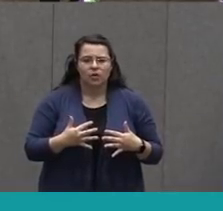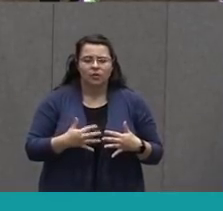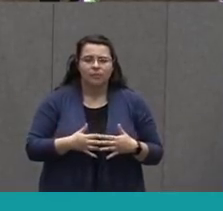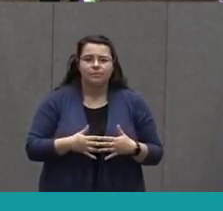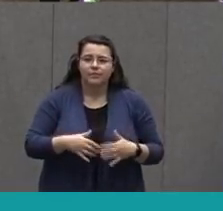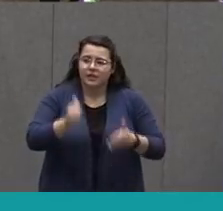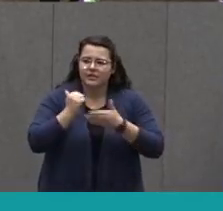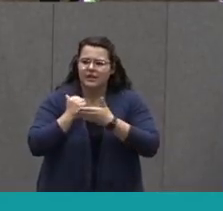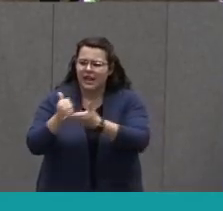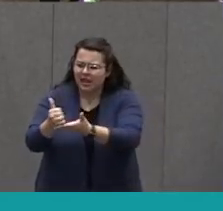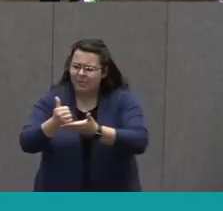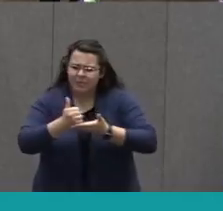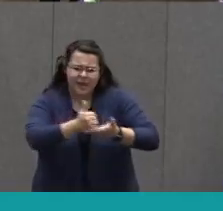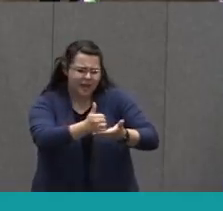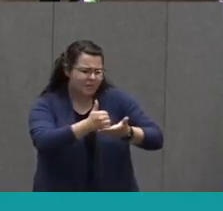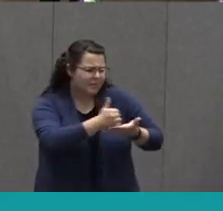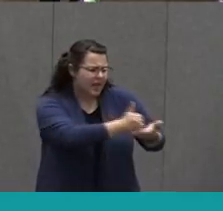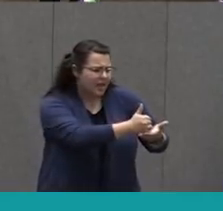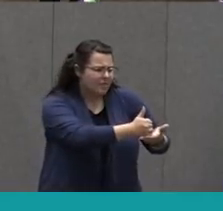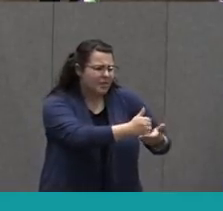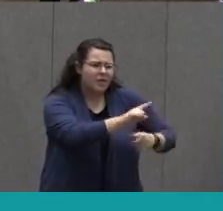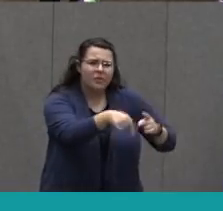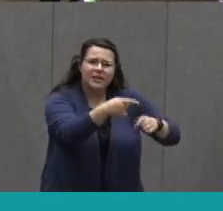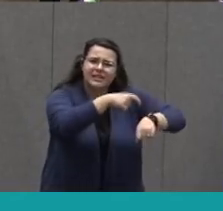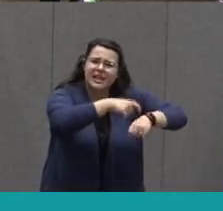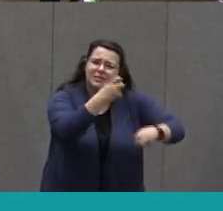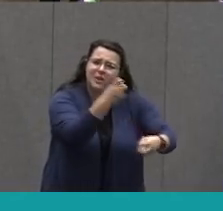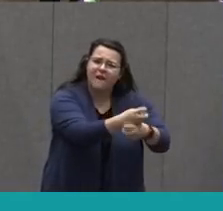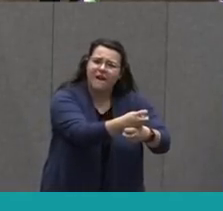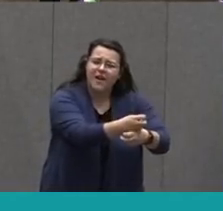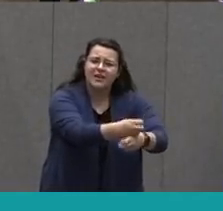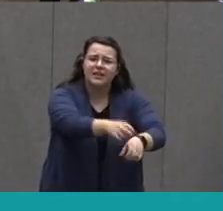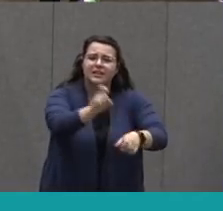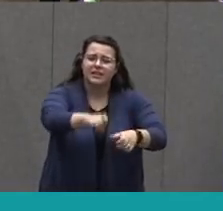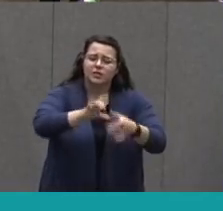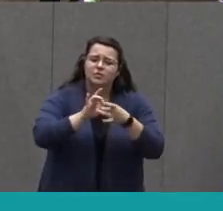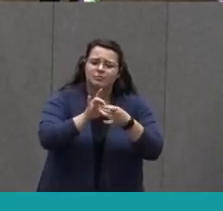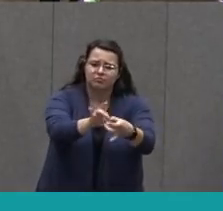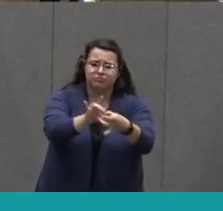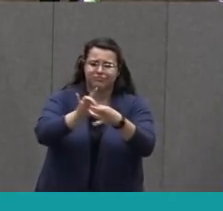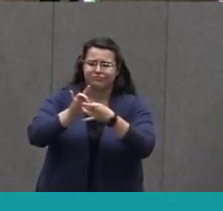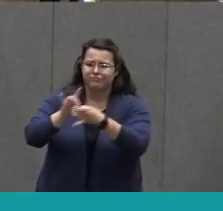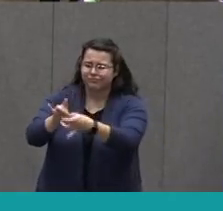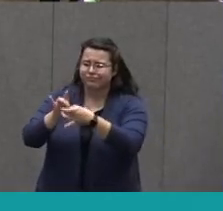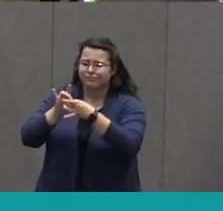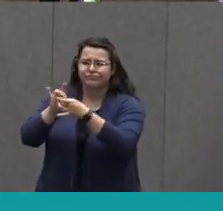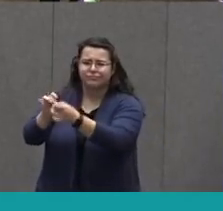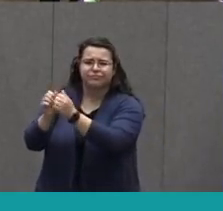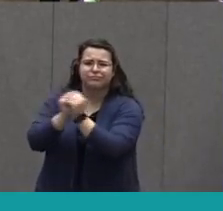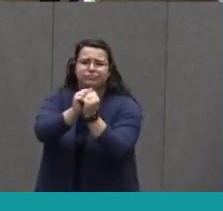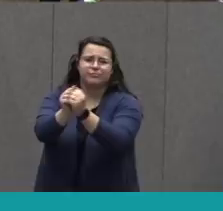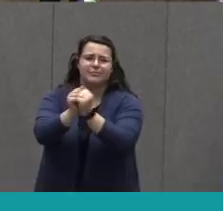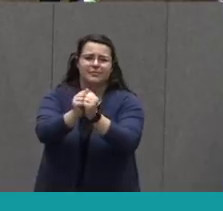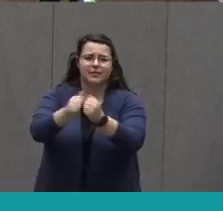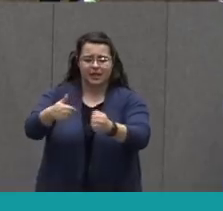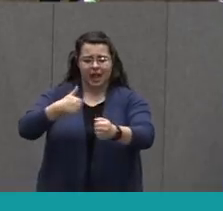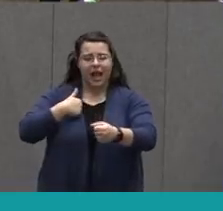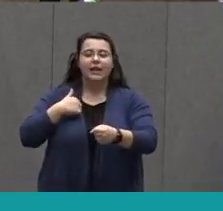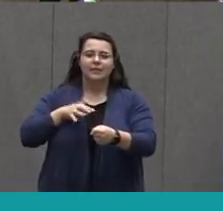To help each other when it's tough, to say together, I am